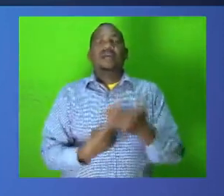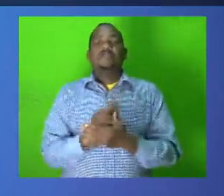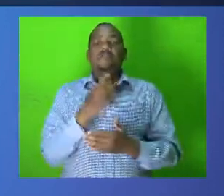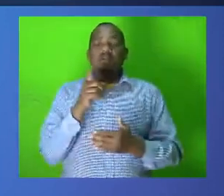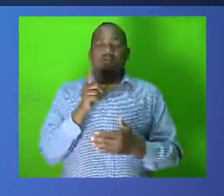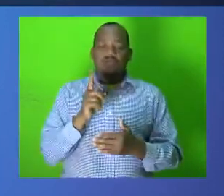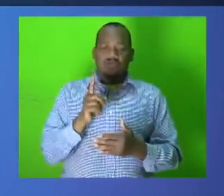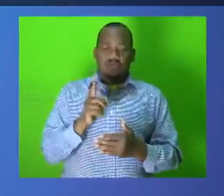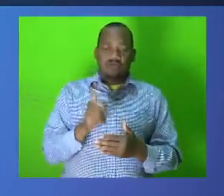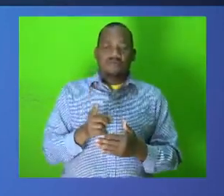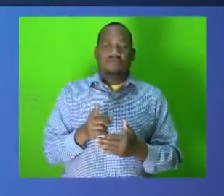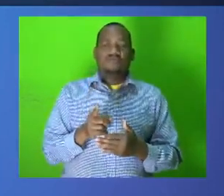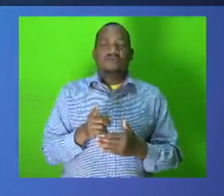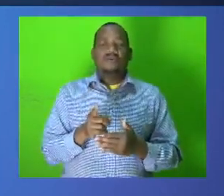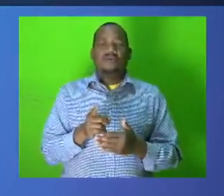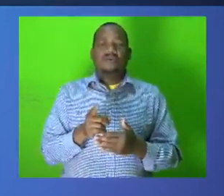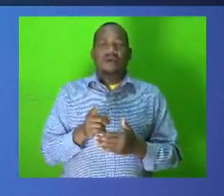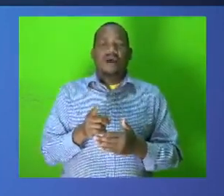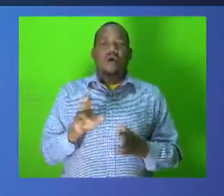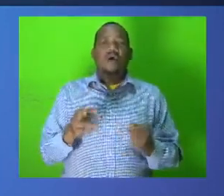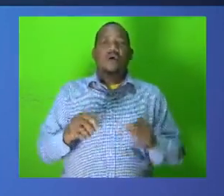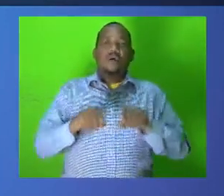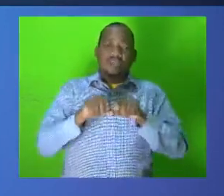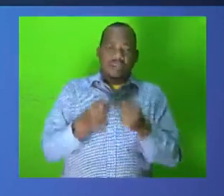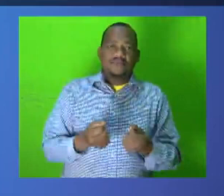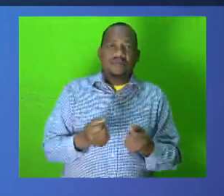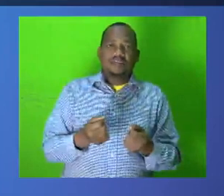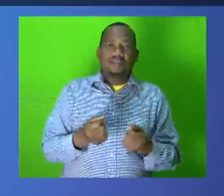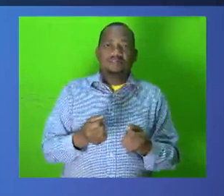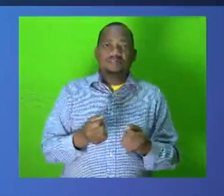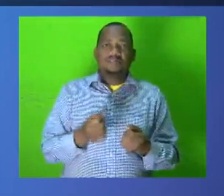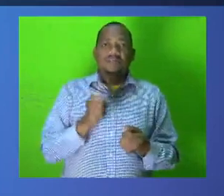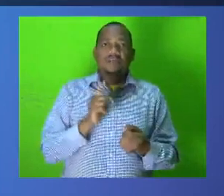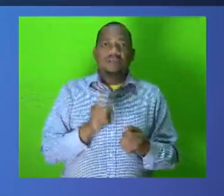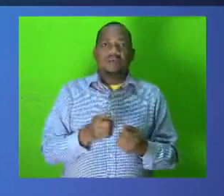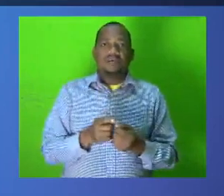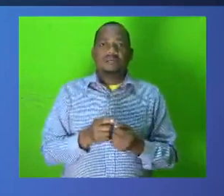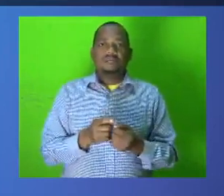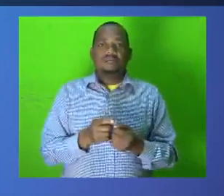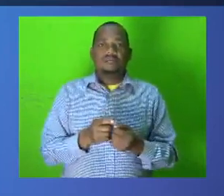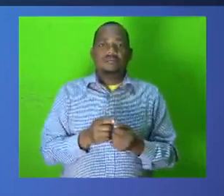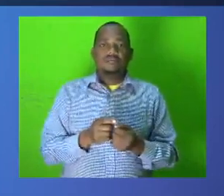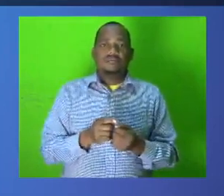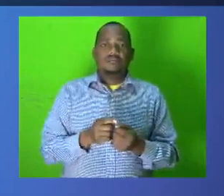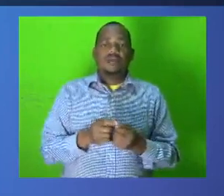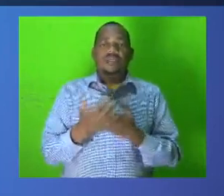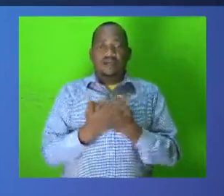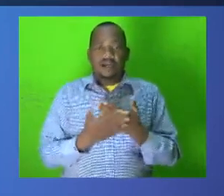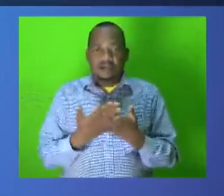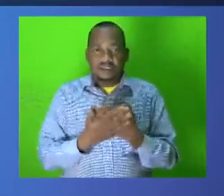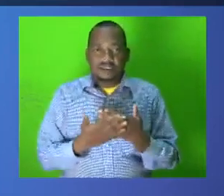lockdown include effect on the economy of that